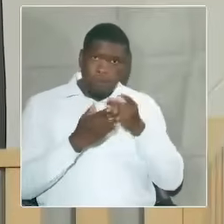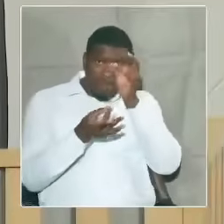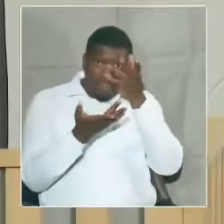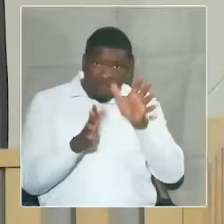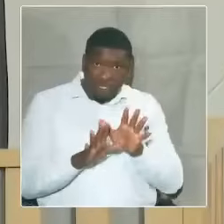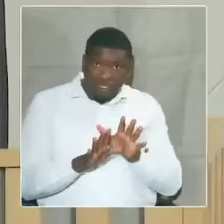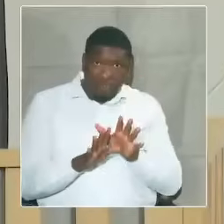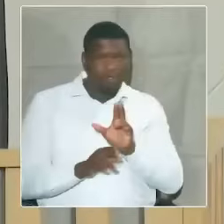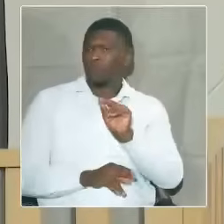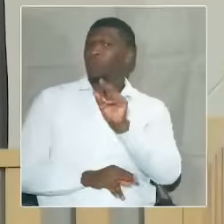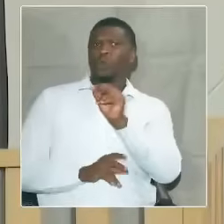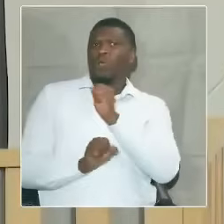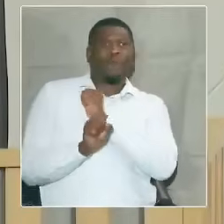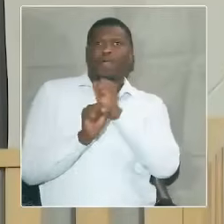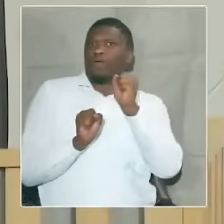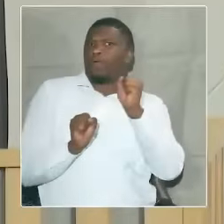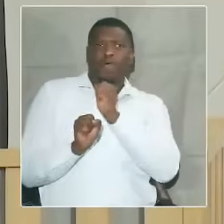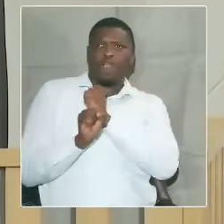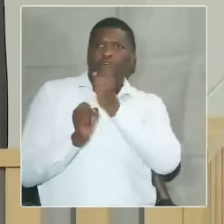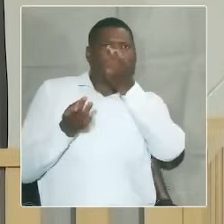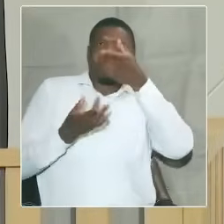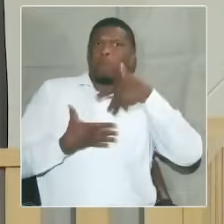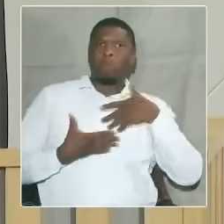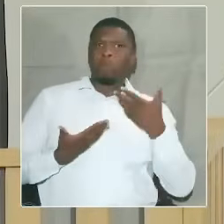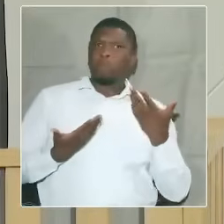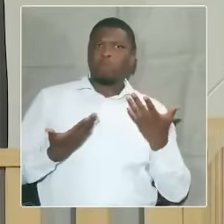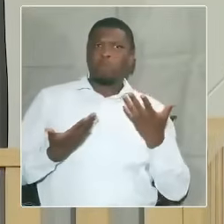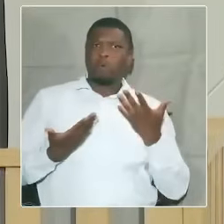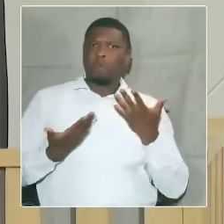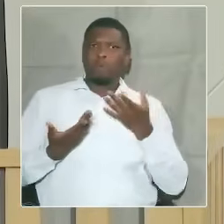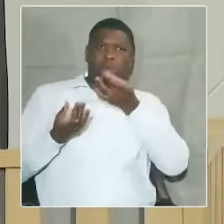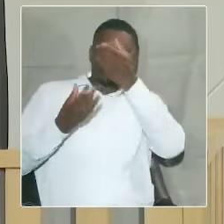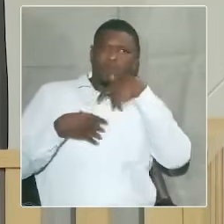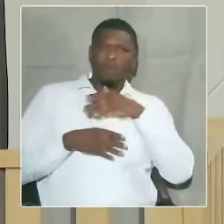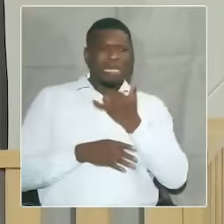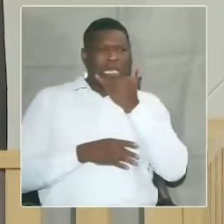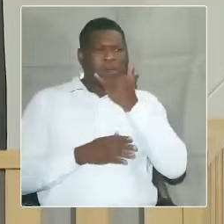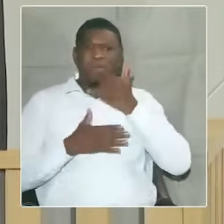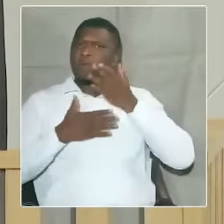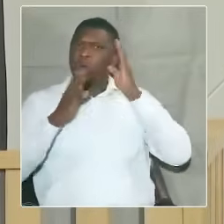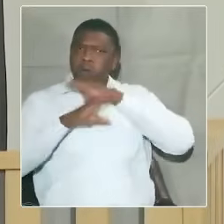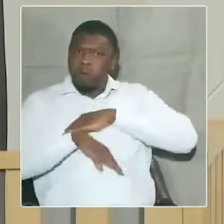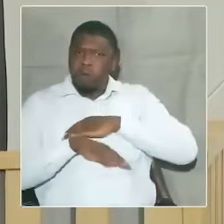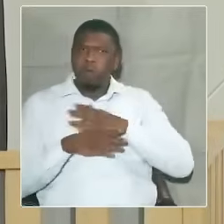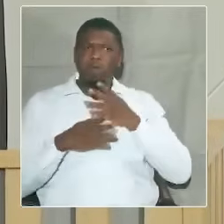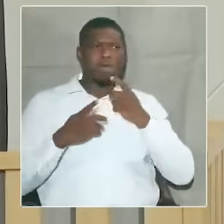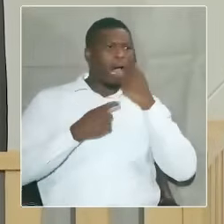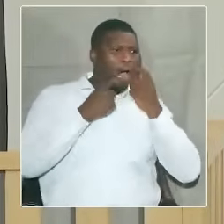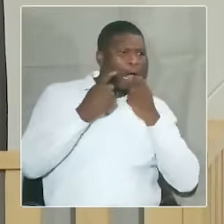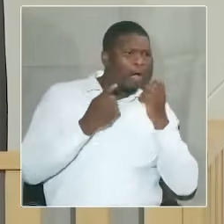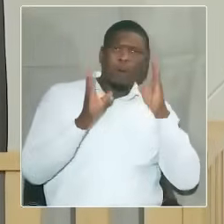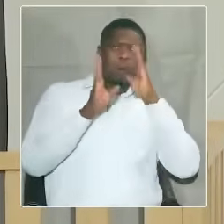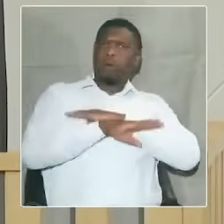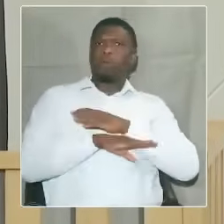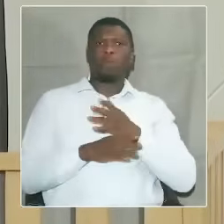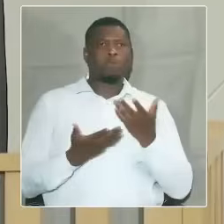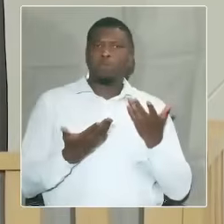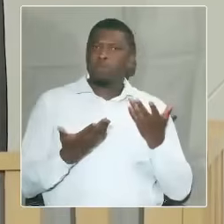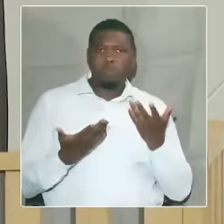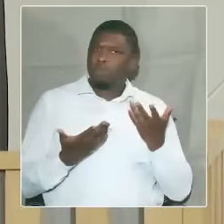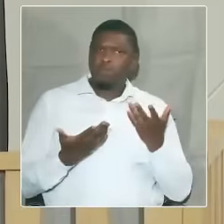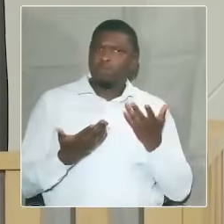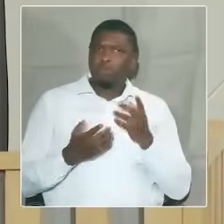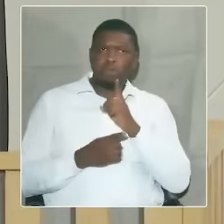No, he never expressed any dissatisfaction or unhappiness. Hence, he was not even yet